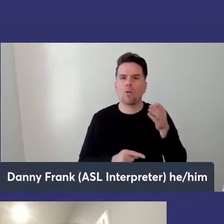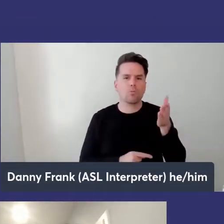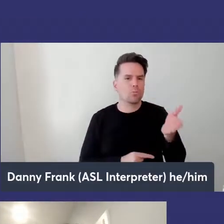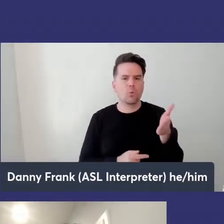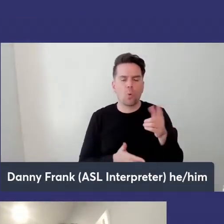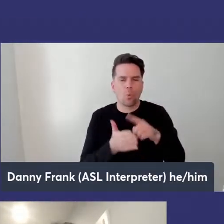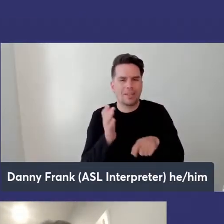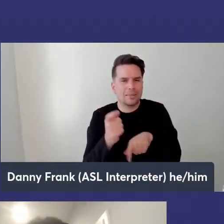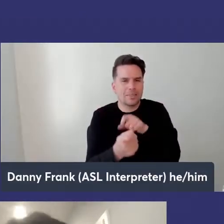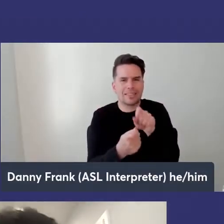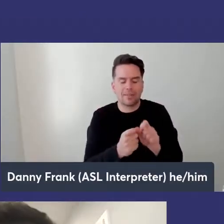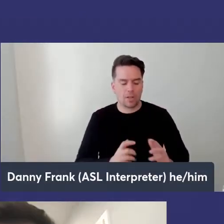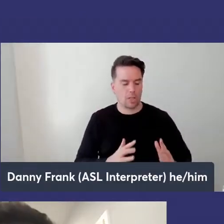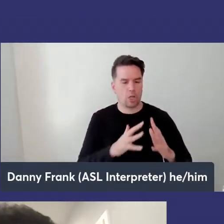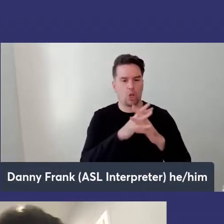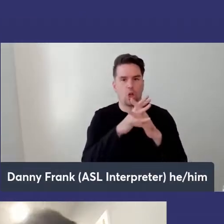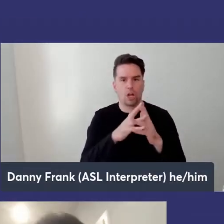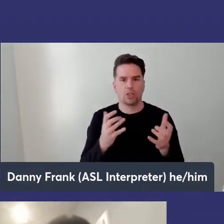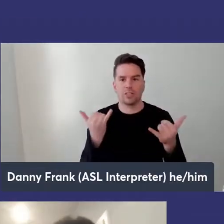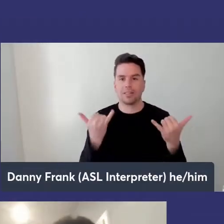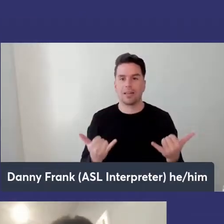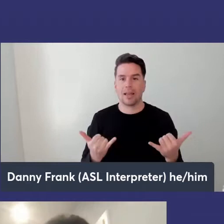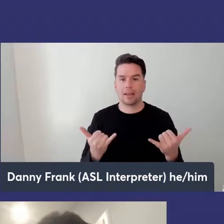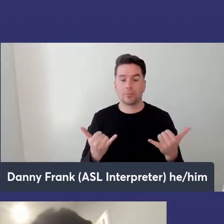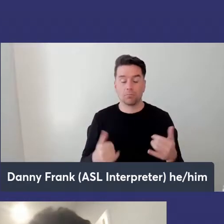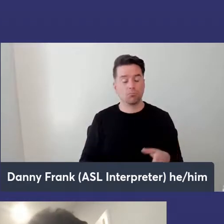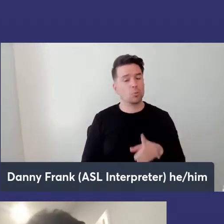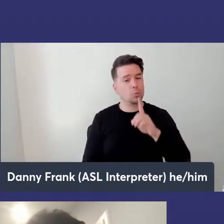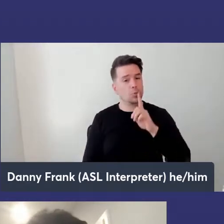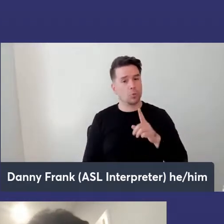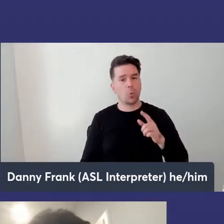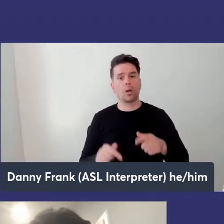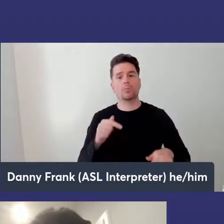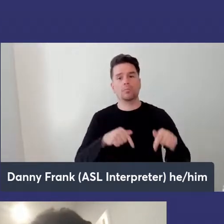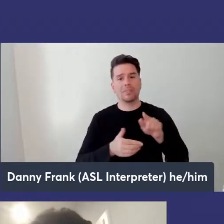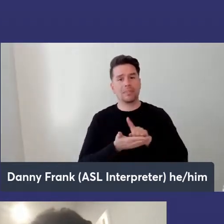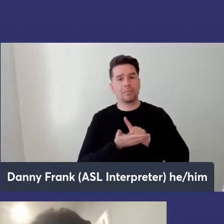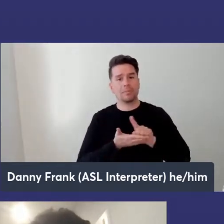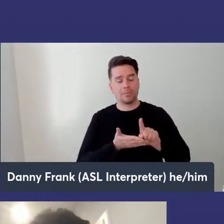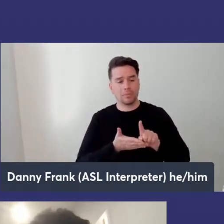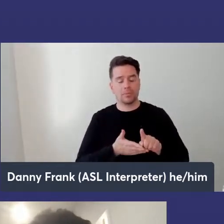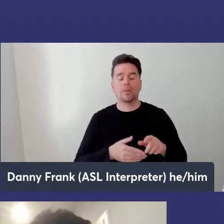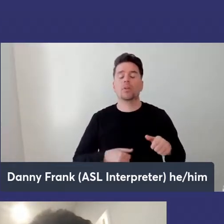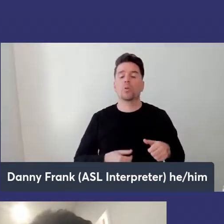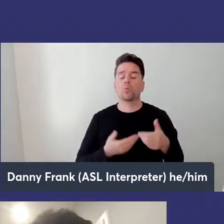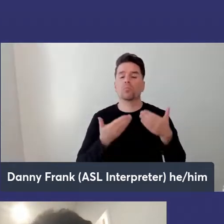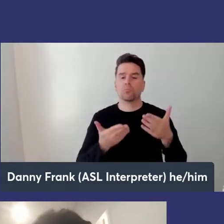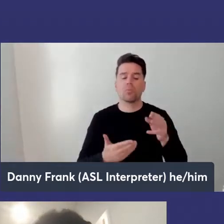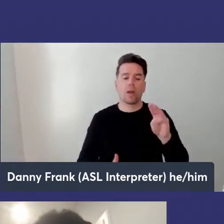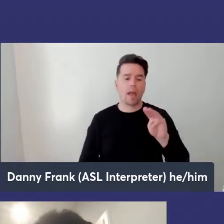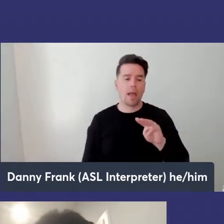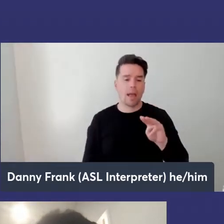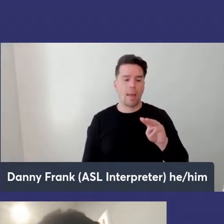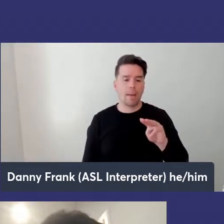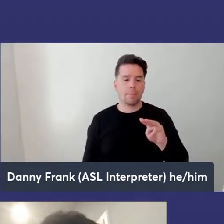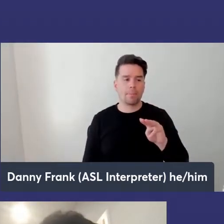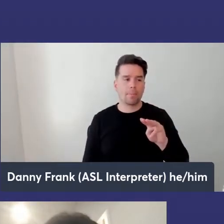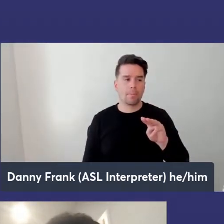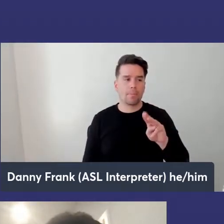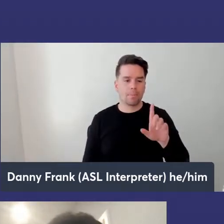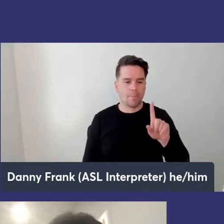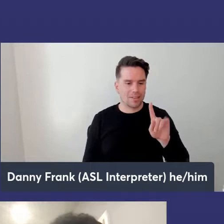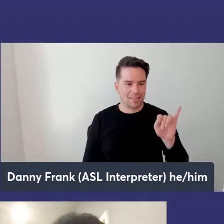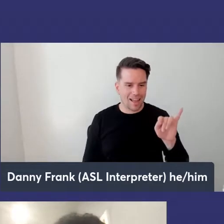today. Yeah, so early this week we launched MME, which is the multi-model endpoint support for GPU. That